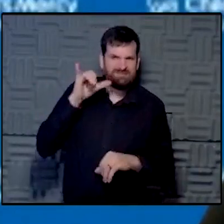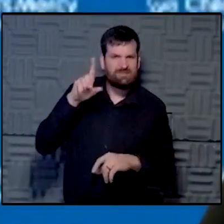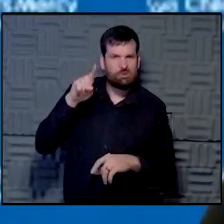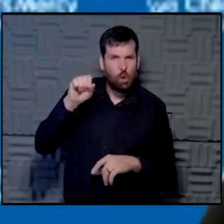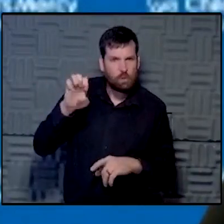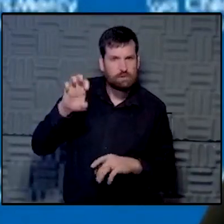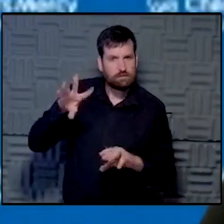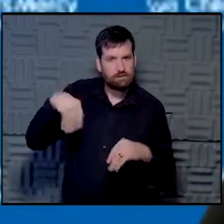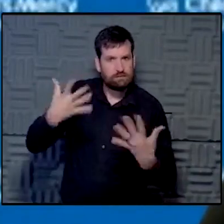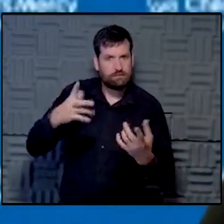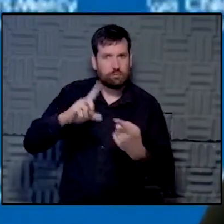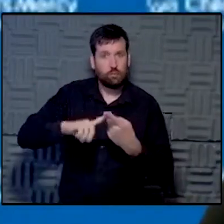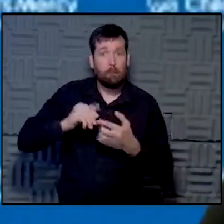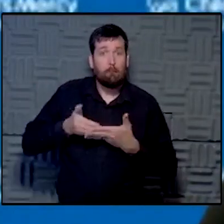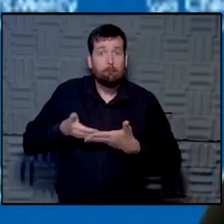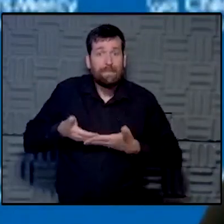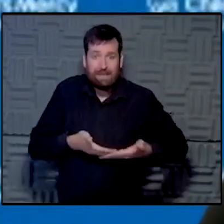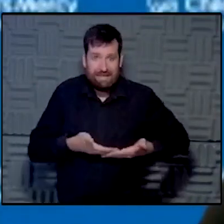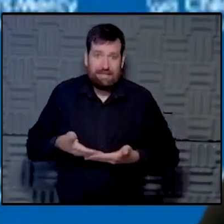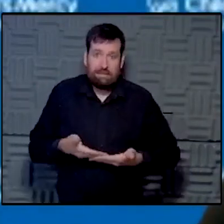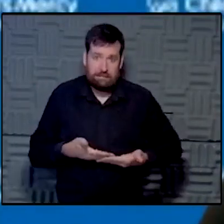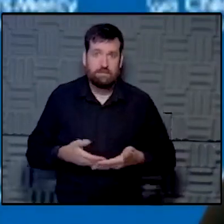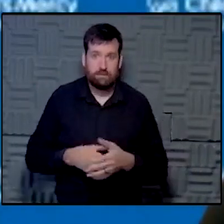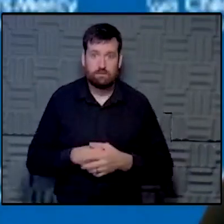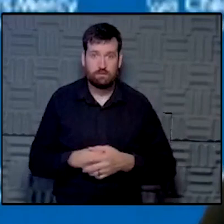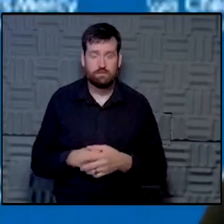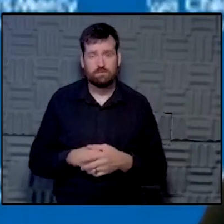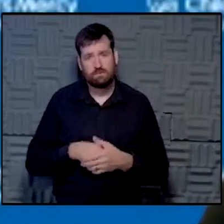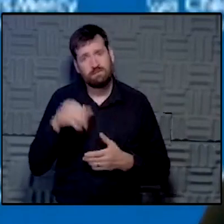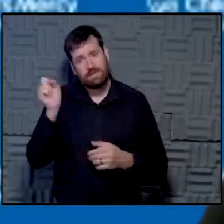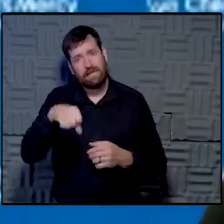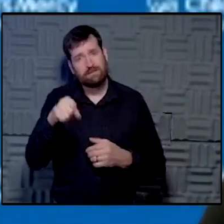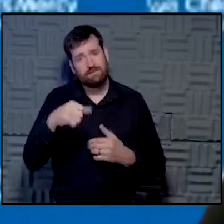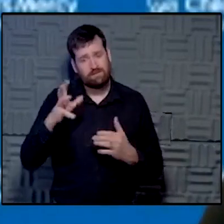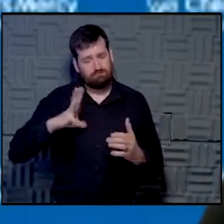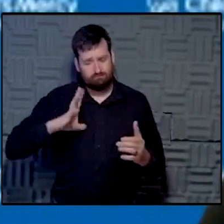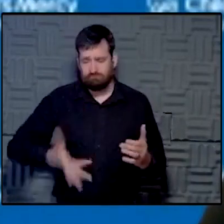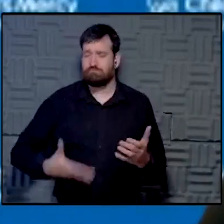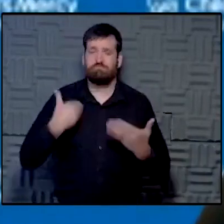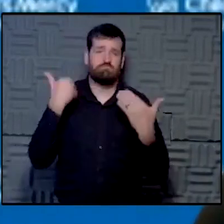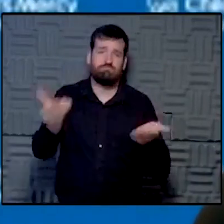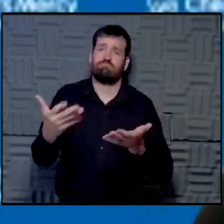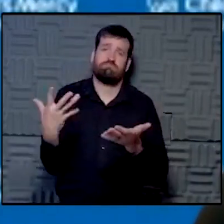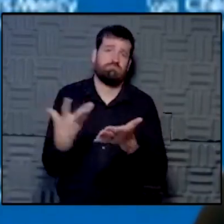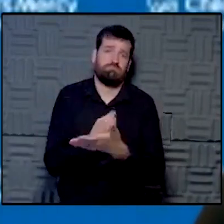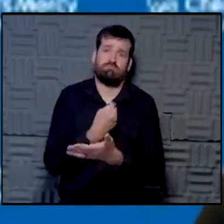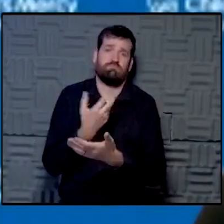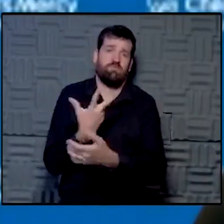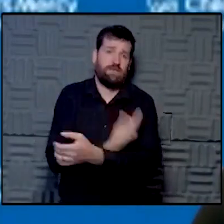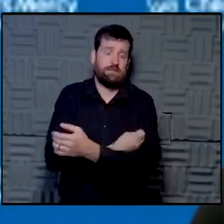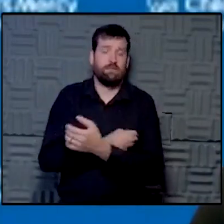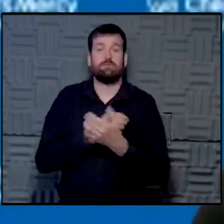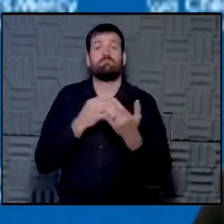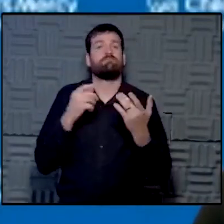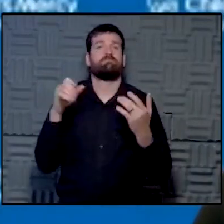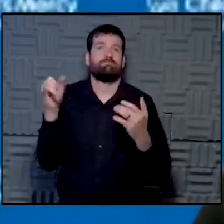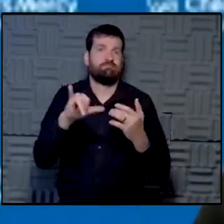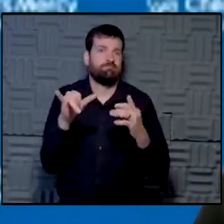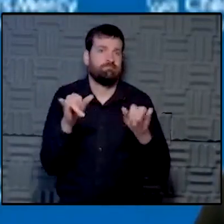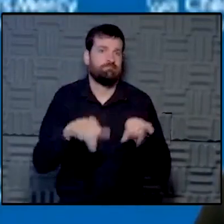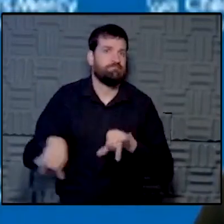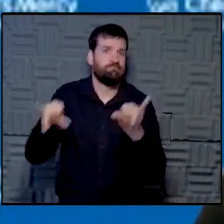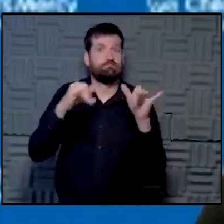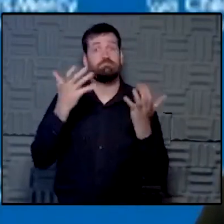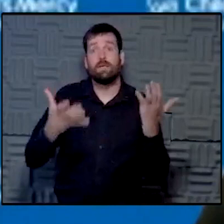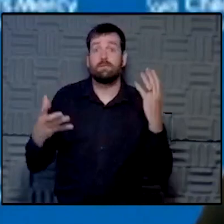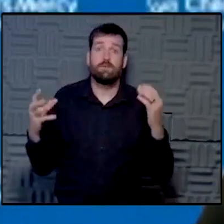are giving it to babies. So yes, absolutely, I would be okay with giving the vaccine. Now, as with everything, maybe she'll have more of a